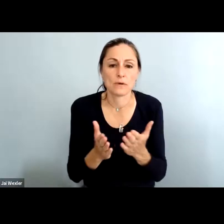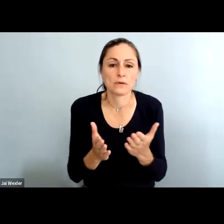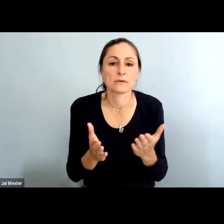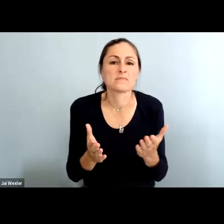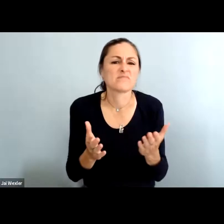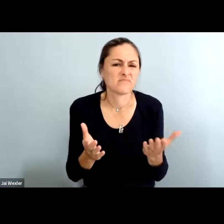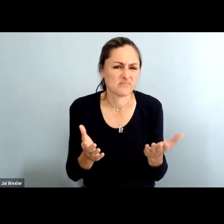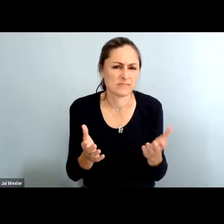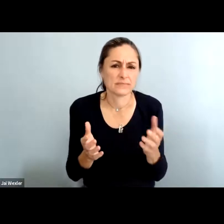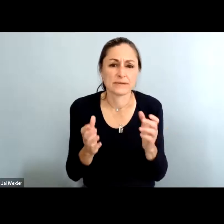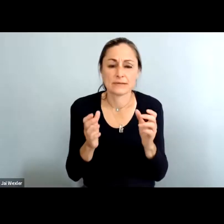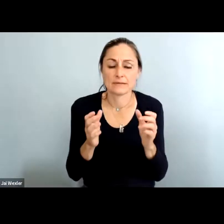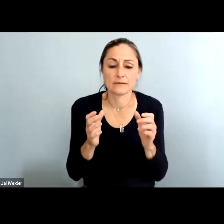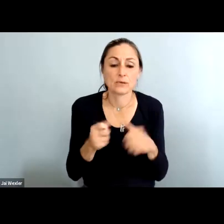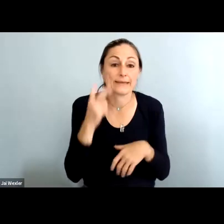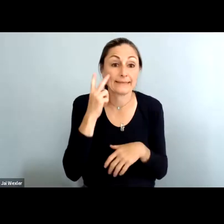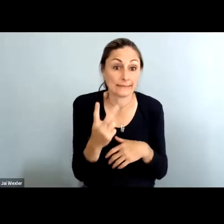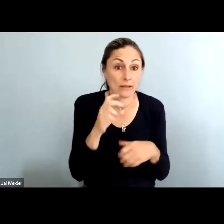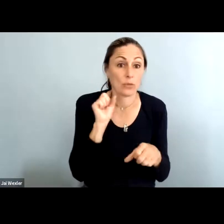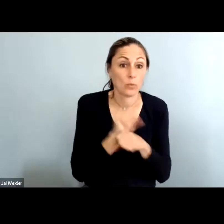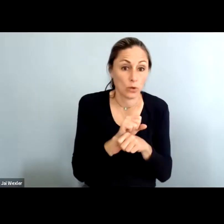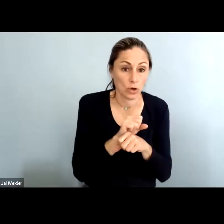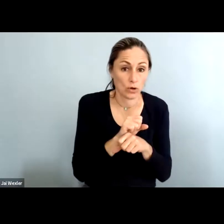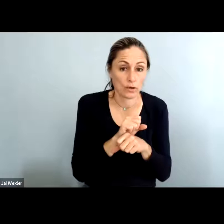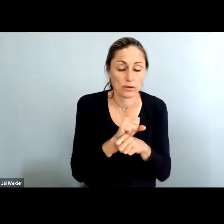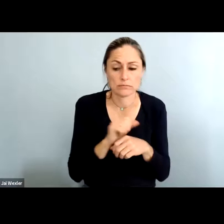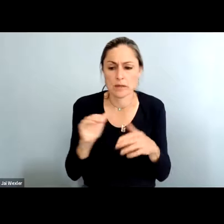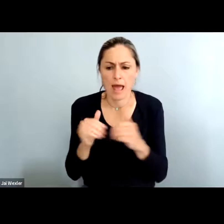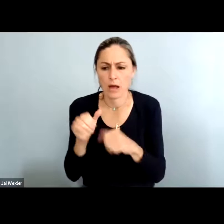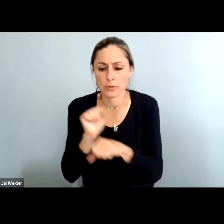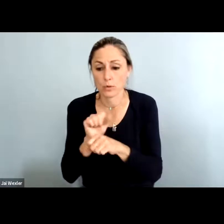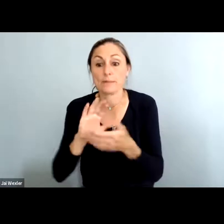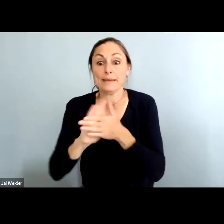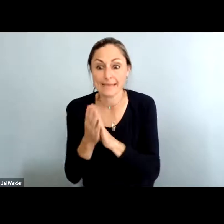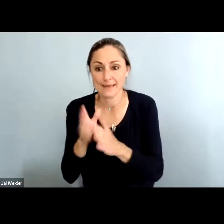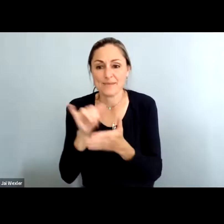you could see what the work is, how the work became the work,